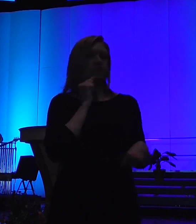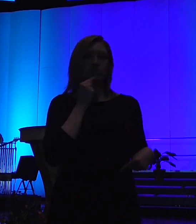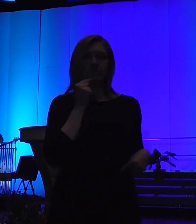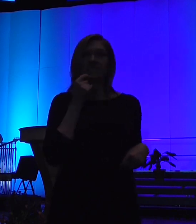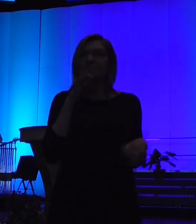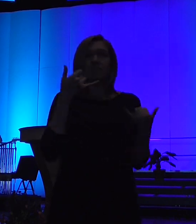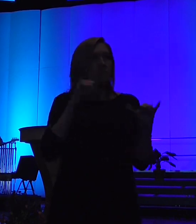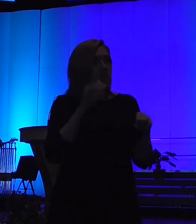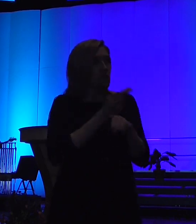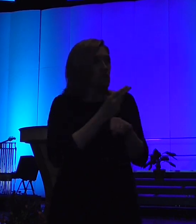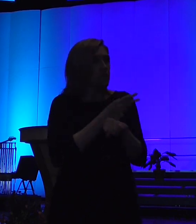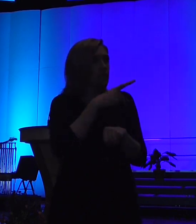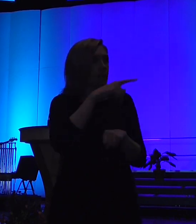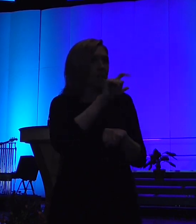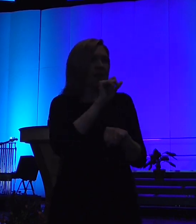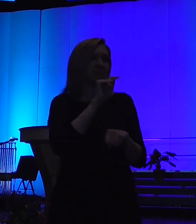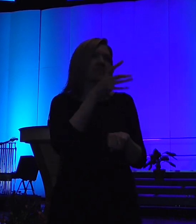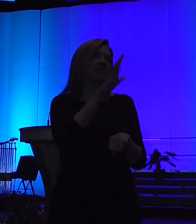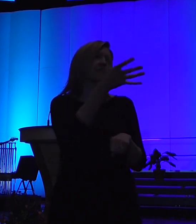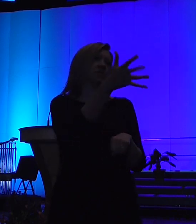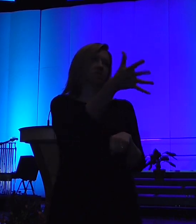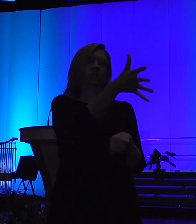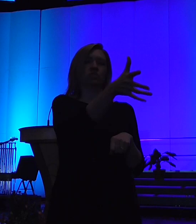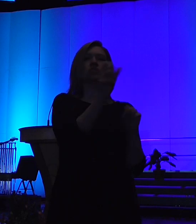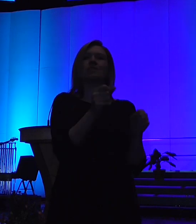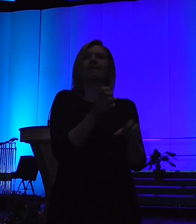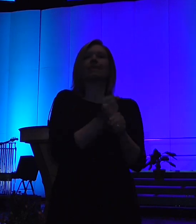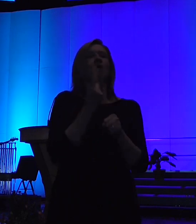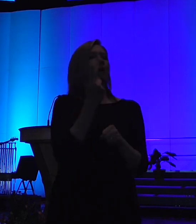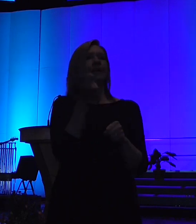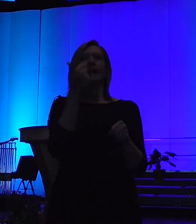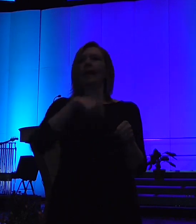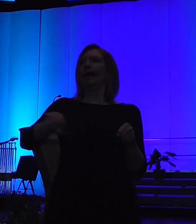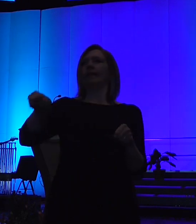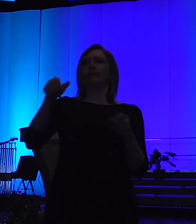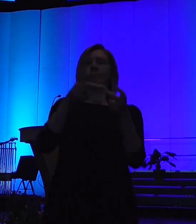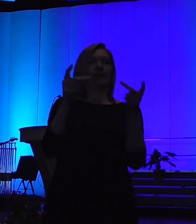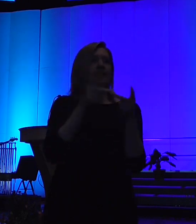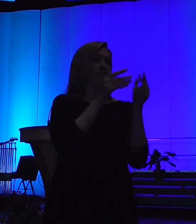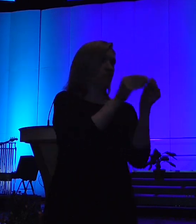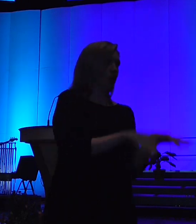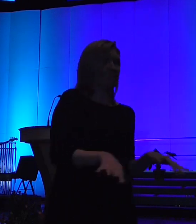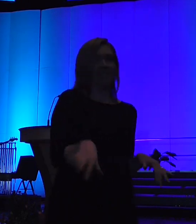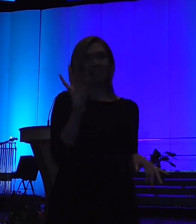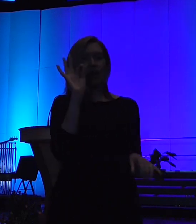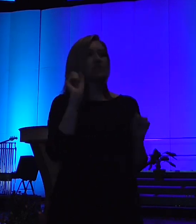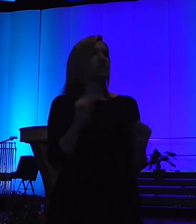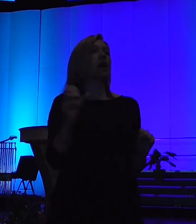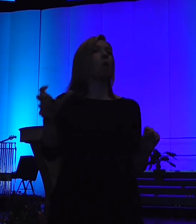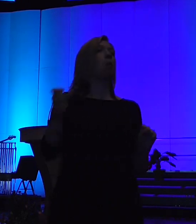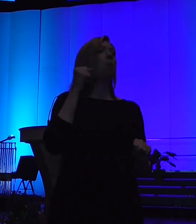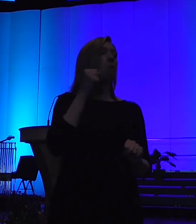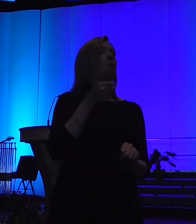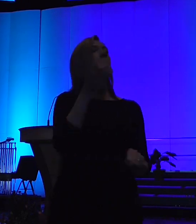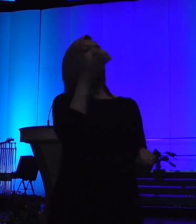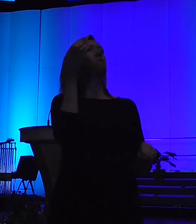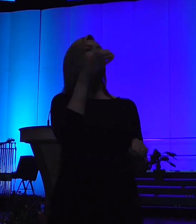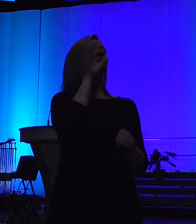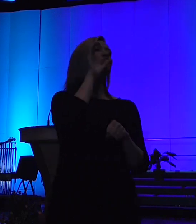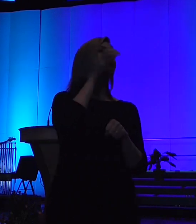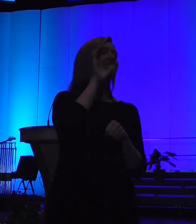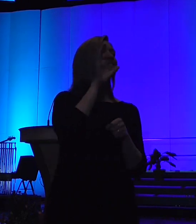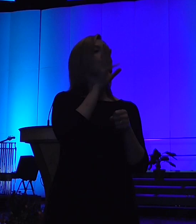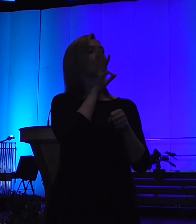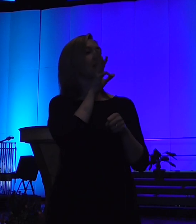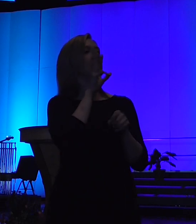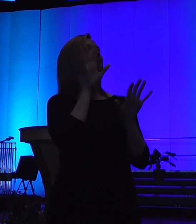still using little plastic bottles, cut it out. You can get one of these just about at any lost and found anywhere. You can just carry it around, drink out of it for a while,